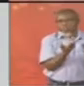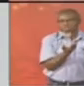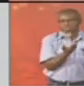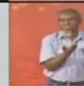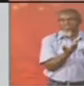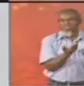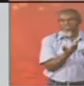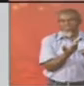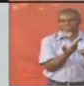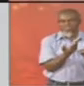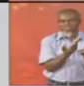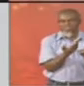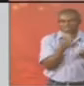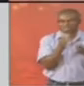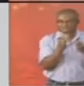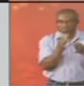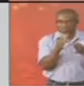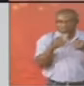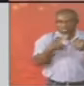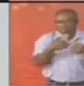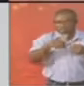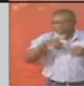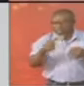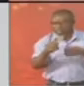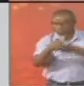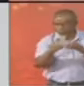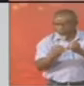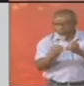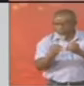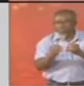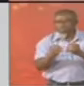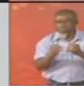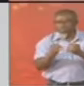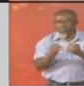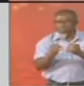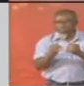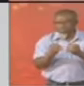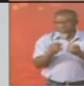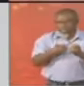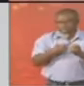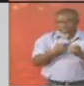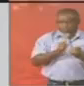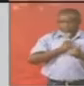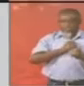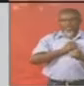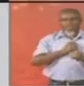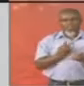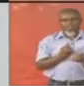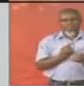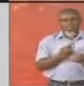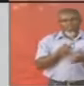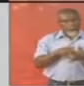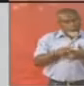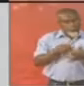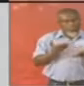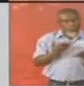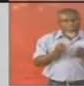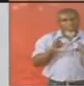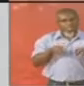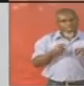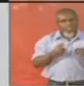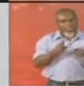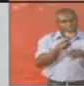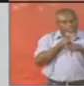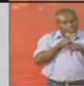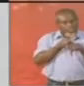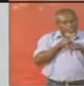actual space where there is a door that closes off so that there is no one with you, that would be a time when you cannot have the mask on. But as